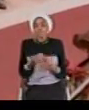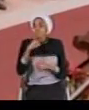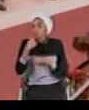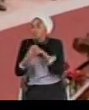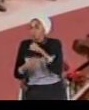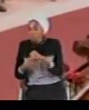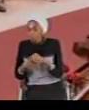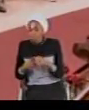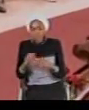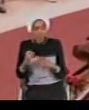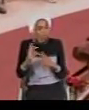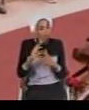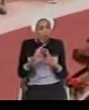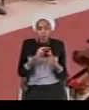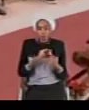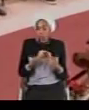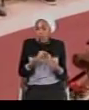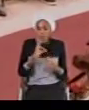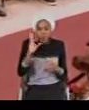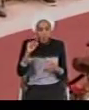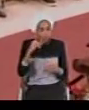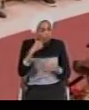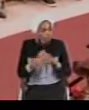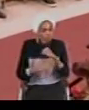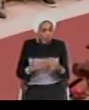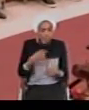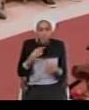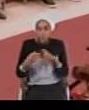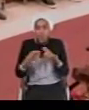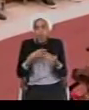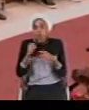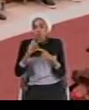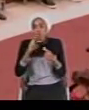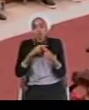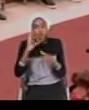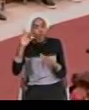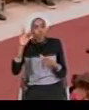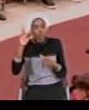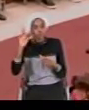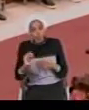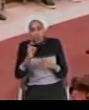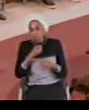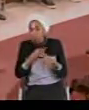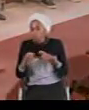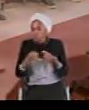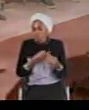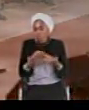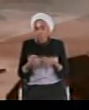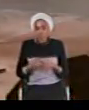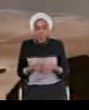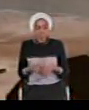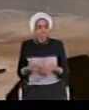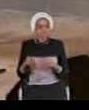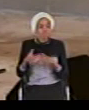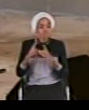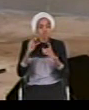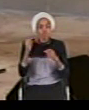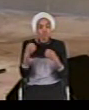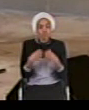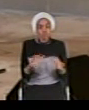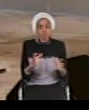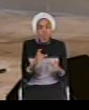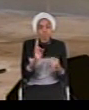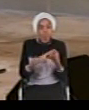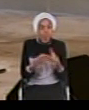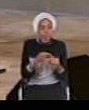no suffering, persecution or no persecution, losing friends or not losing friends,